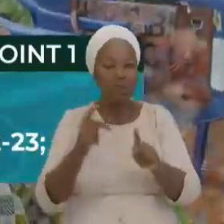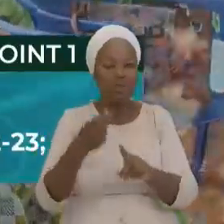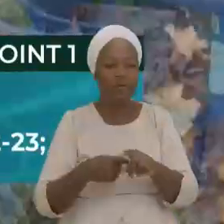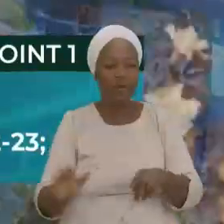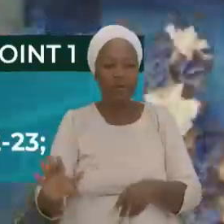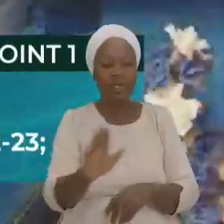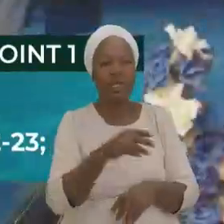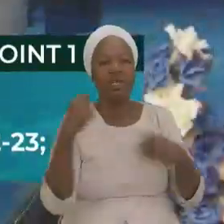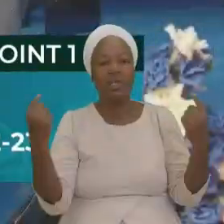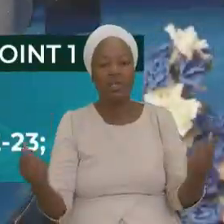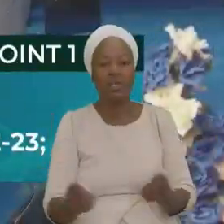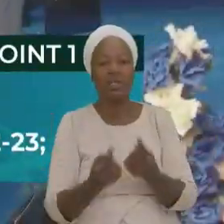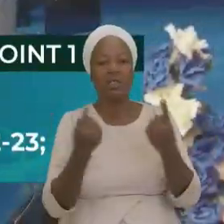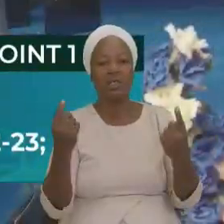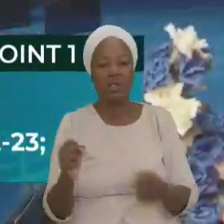sins.